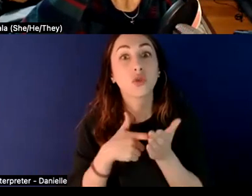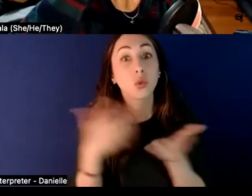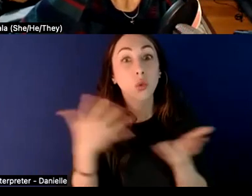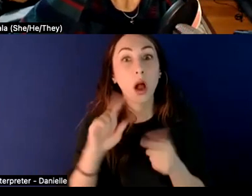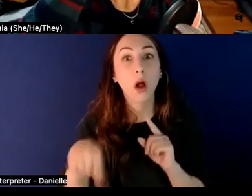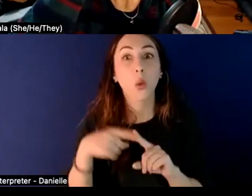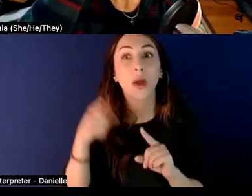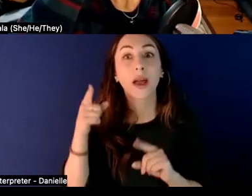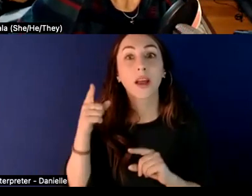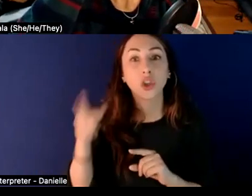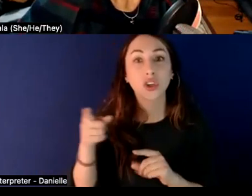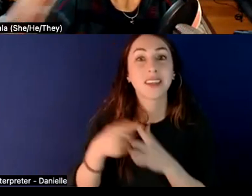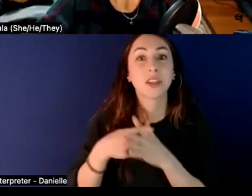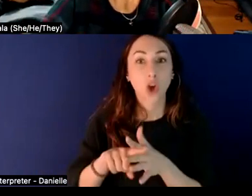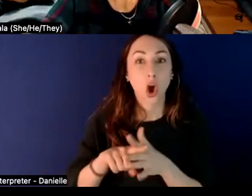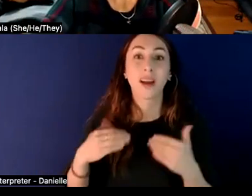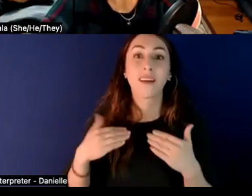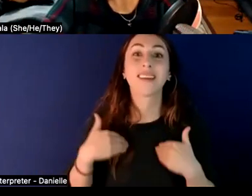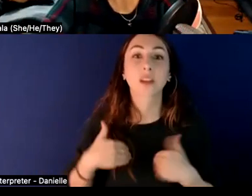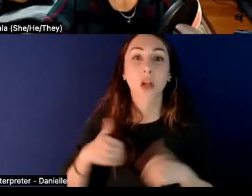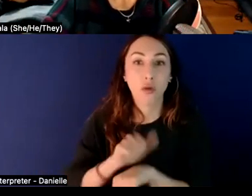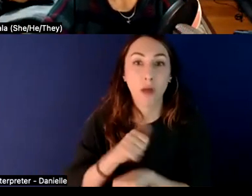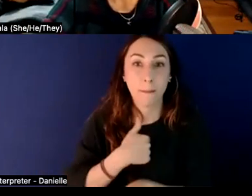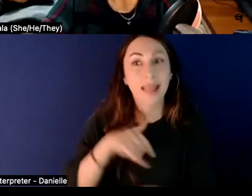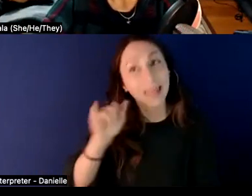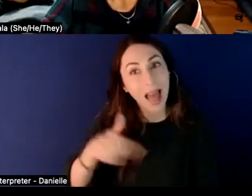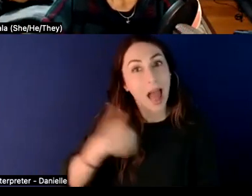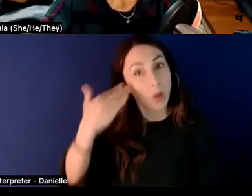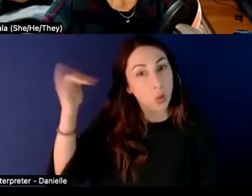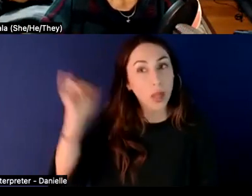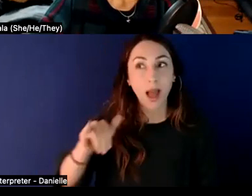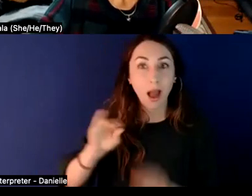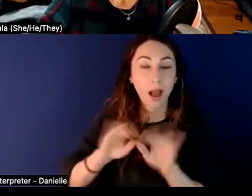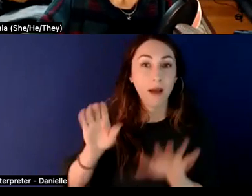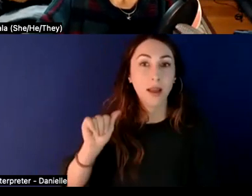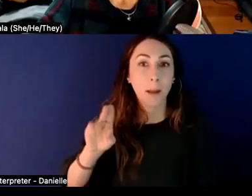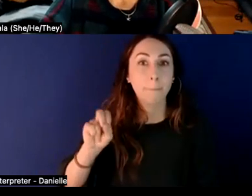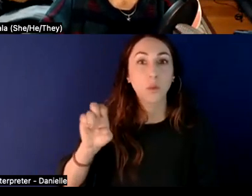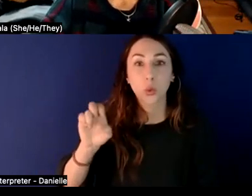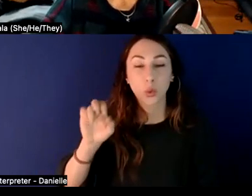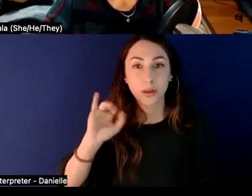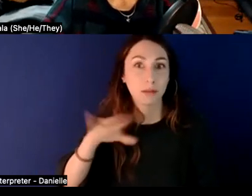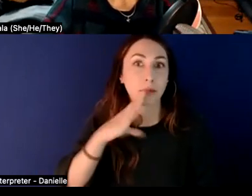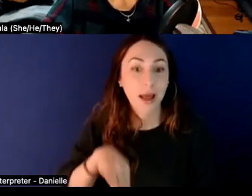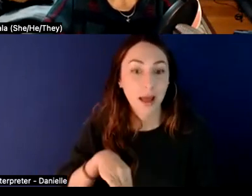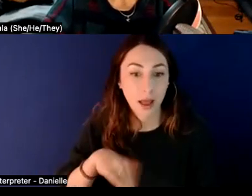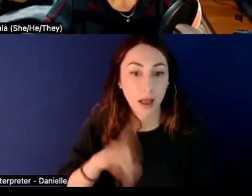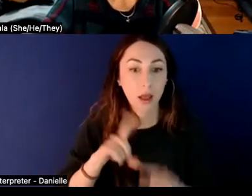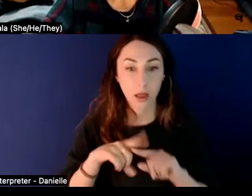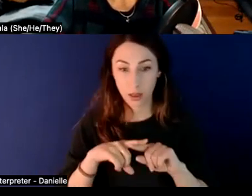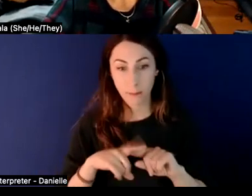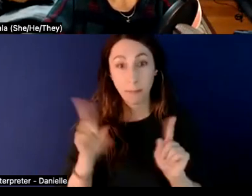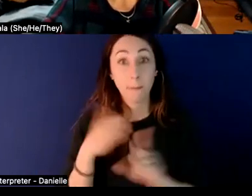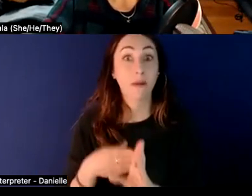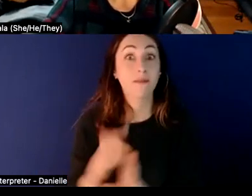started making physical threats. That I knew was abuse. I was like, oh, this is getting abusive. This is bad. But before